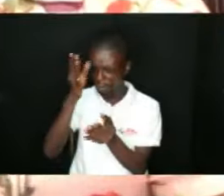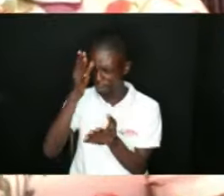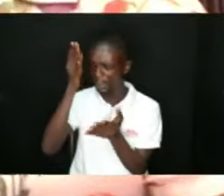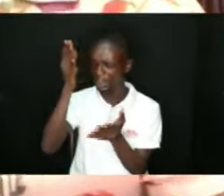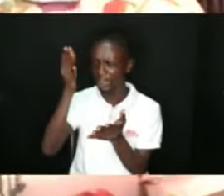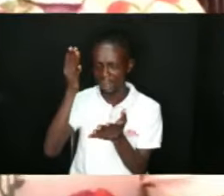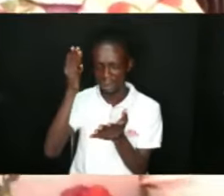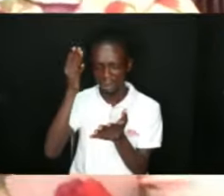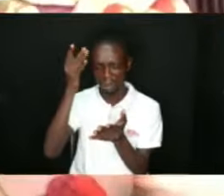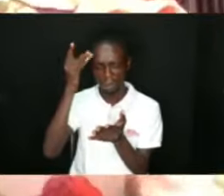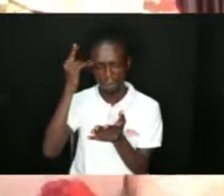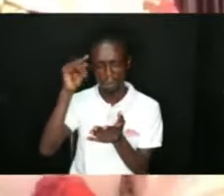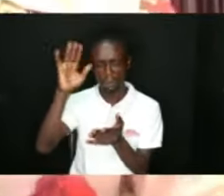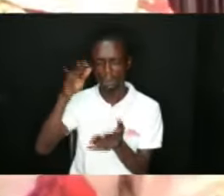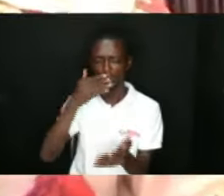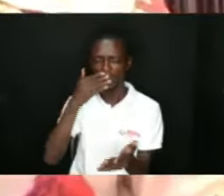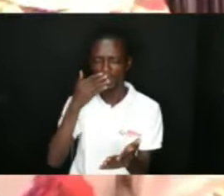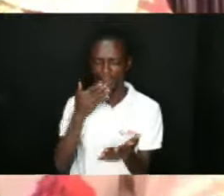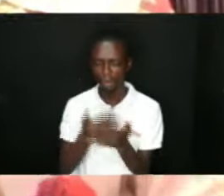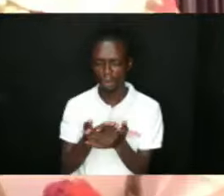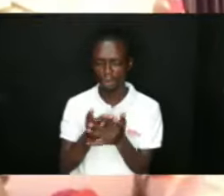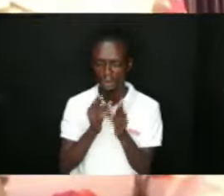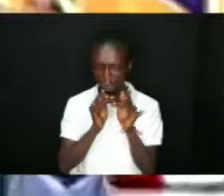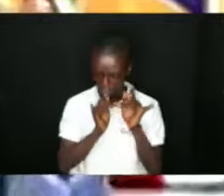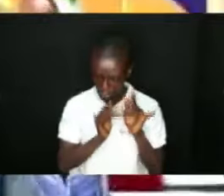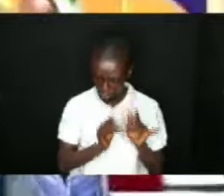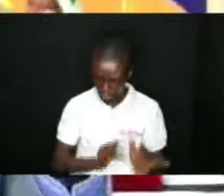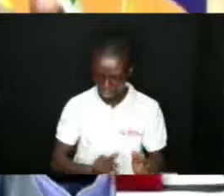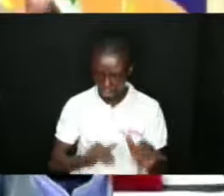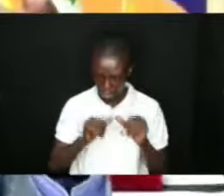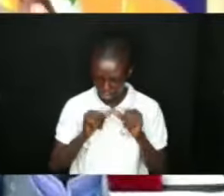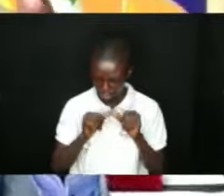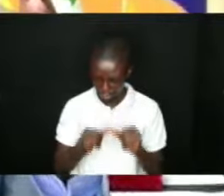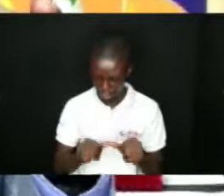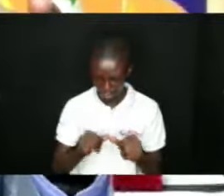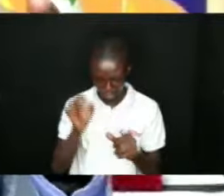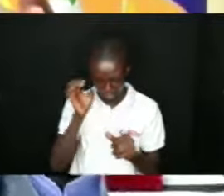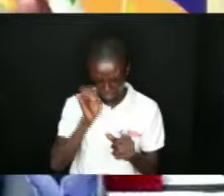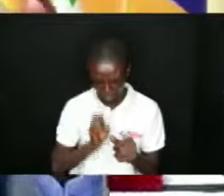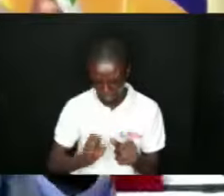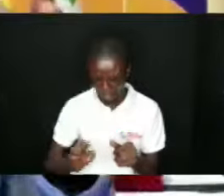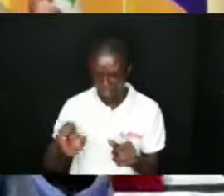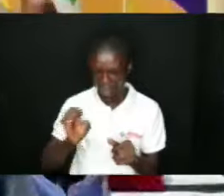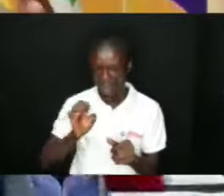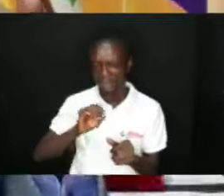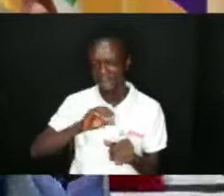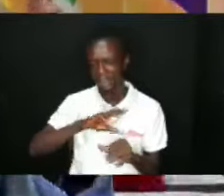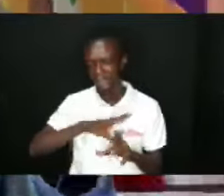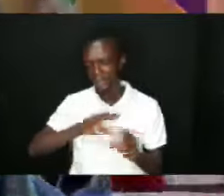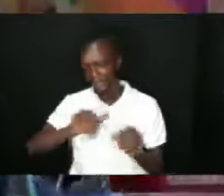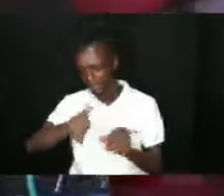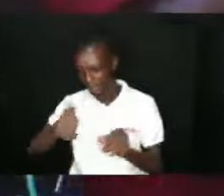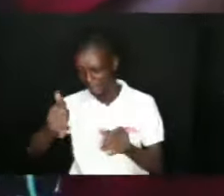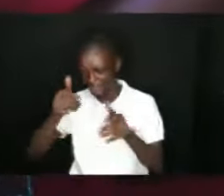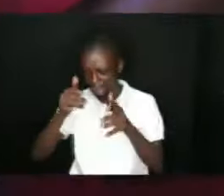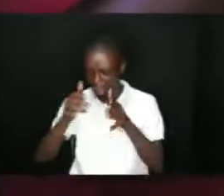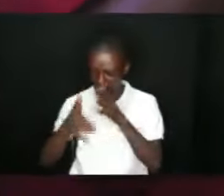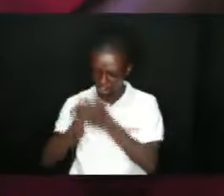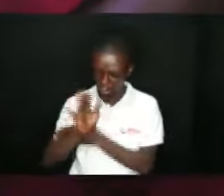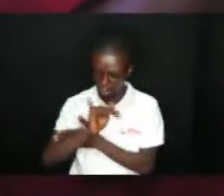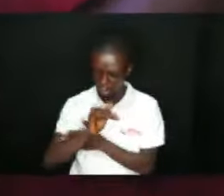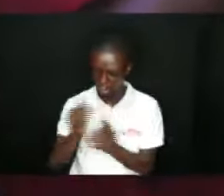Limayo, Limado, Sendabaha, Rado, Siandabaha, Labado,